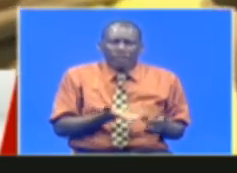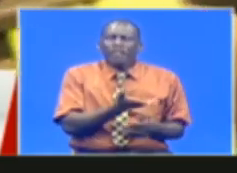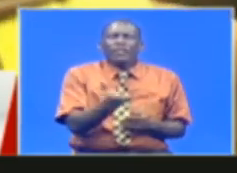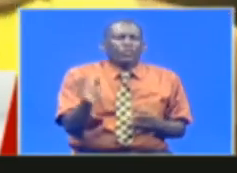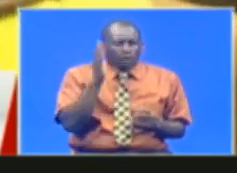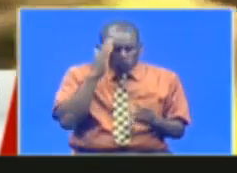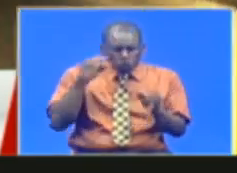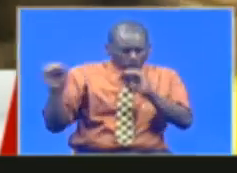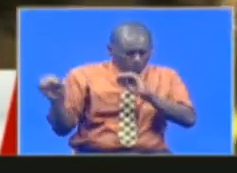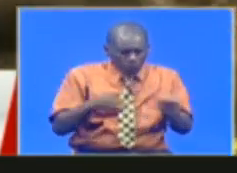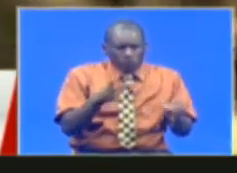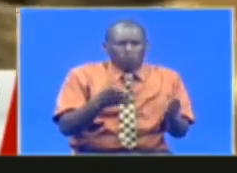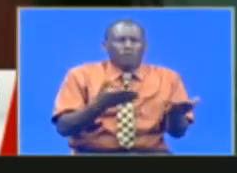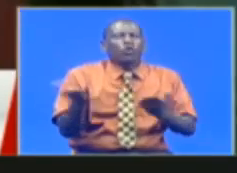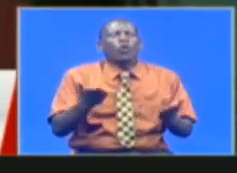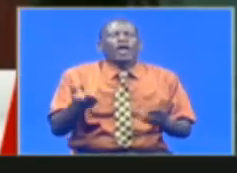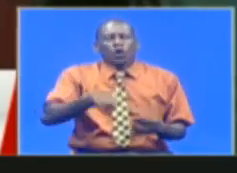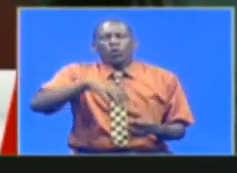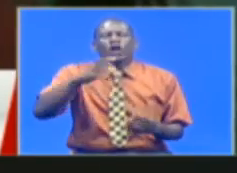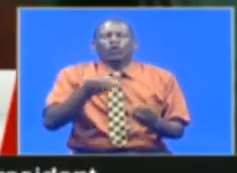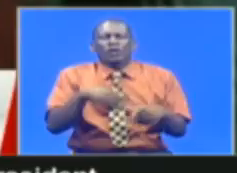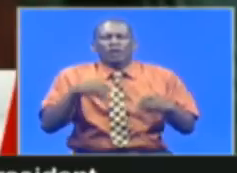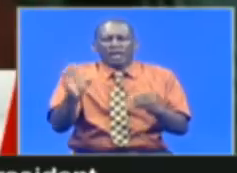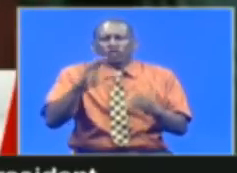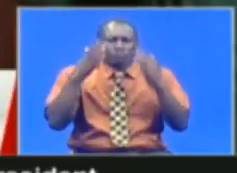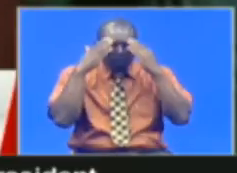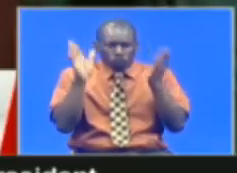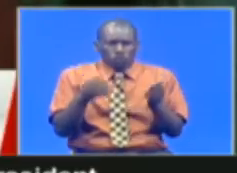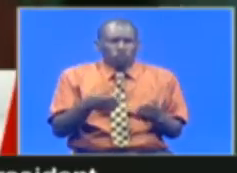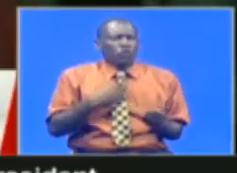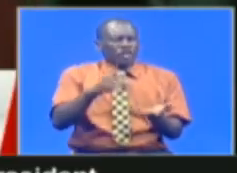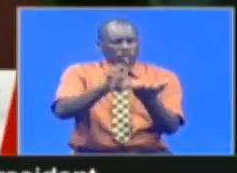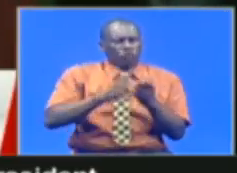kuhama lakini penye tunaenda wajui. Wengi hapa tuko na loans, tunalipa.